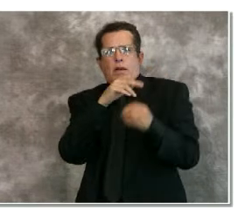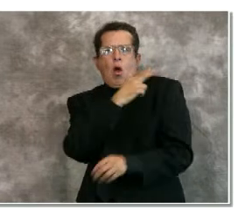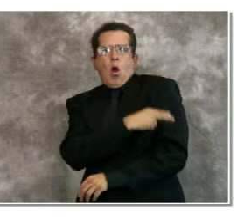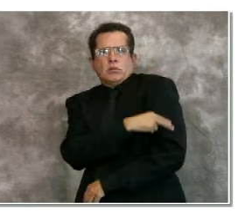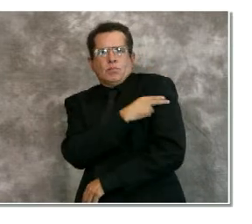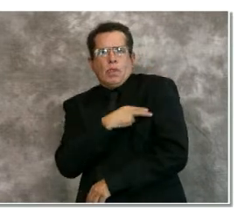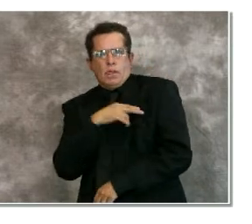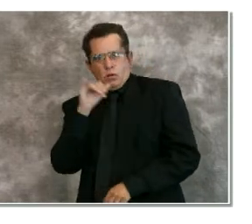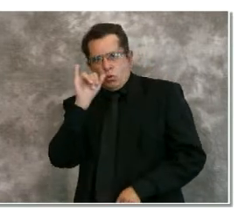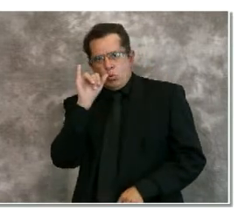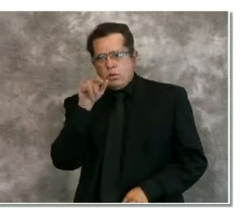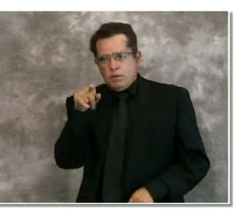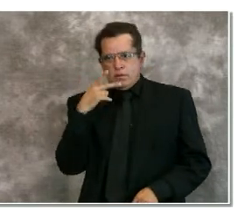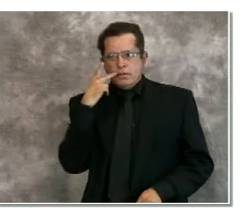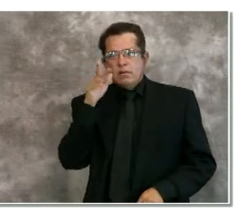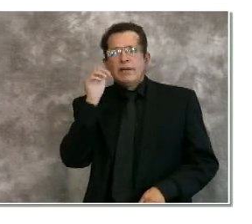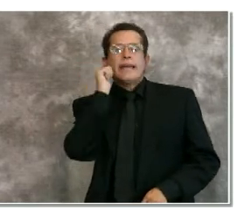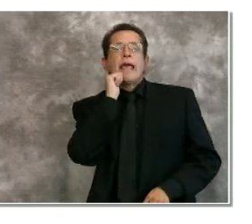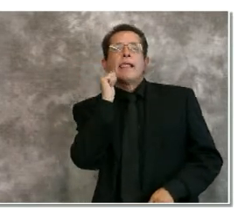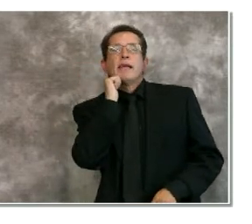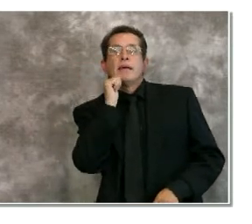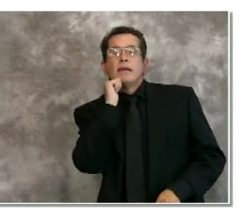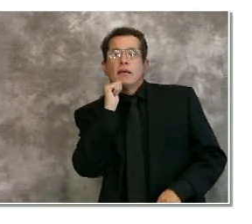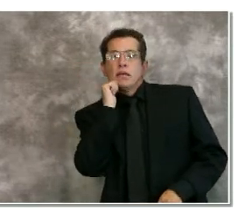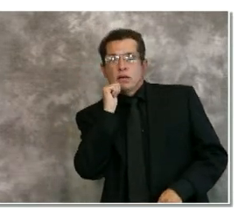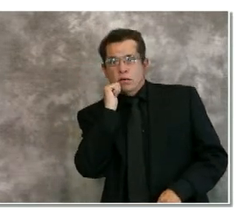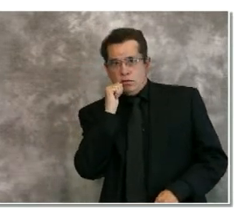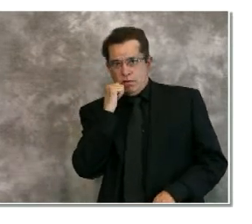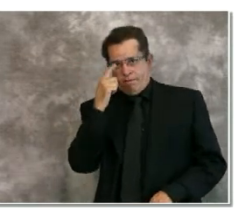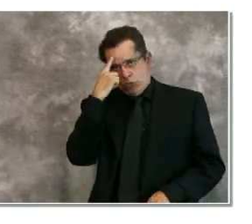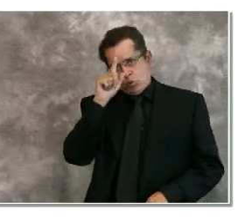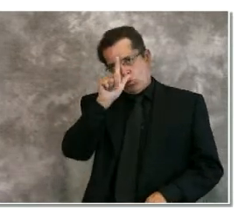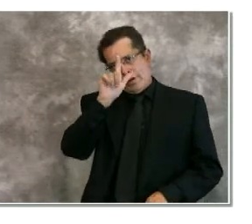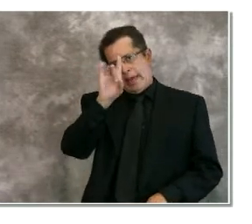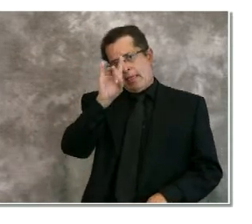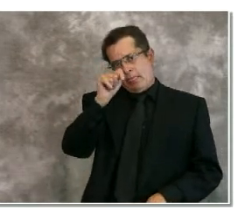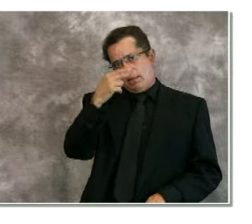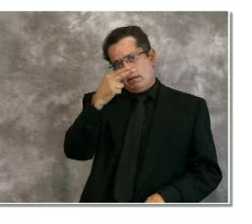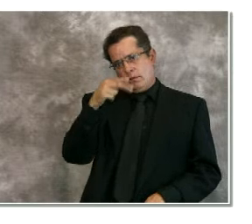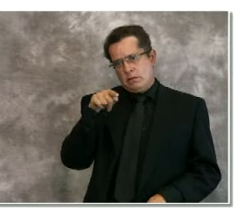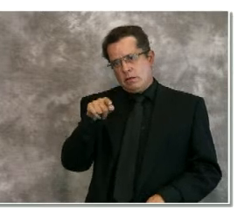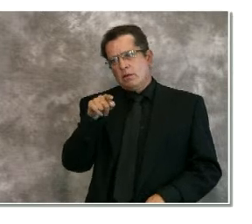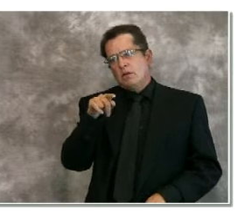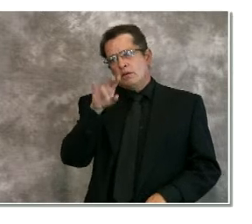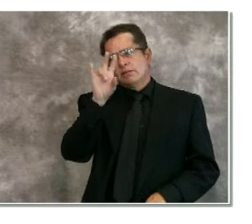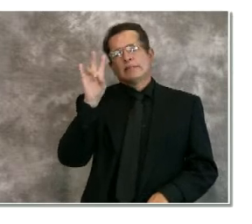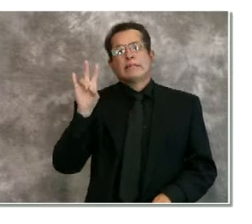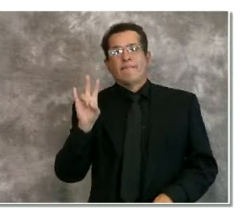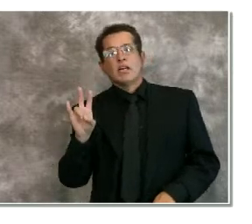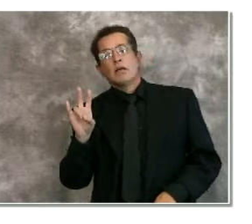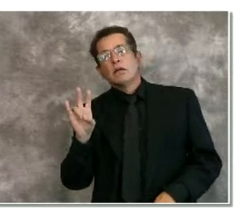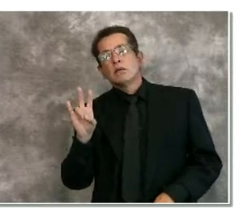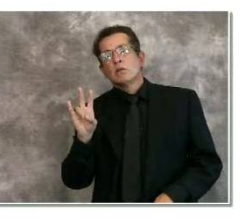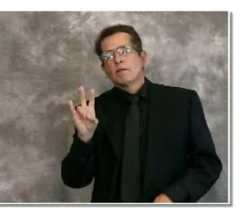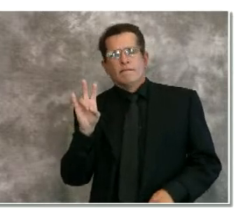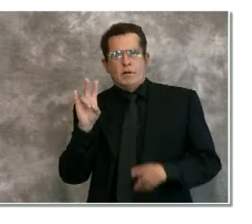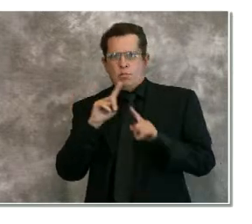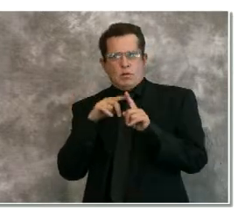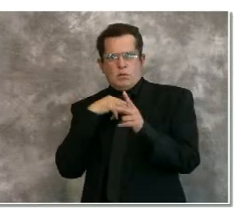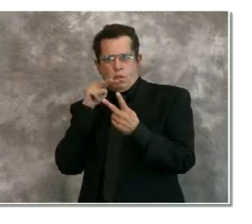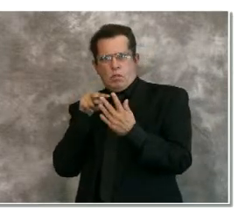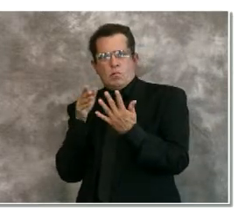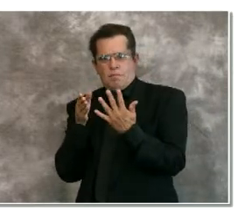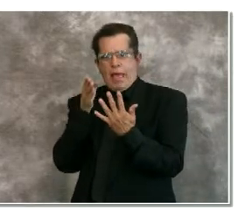while the daily number of hospitalizations for the 28th was 7, we see that over the